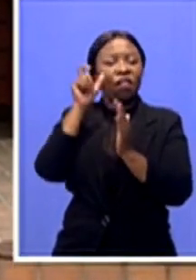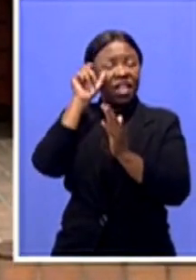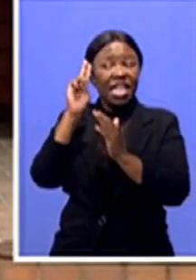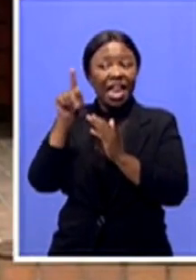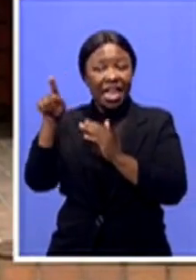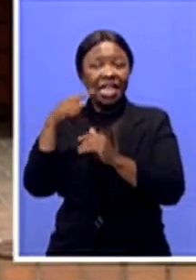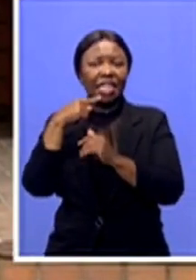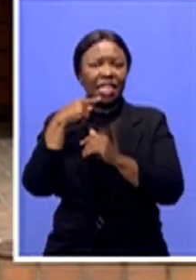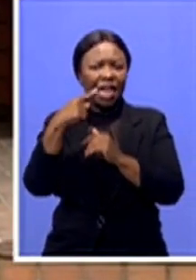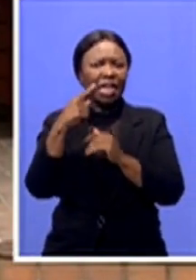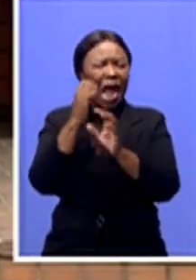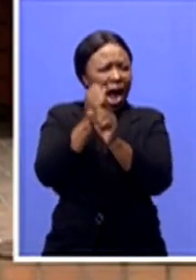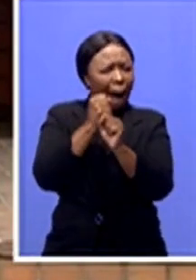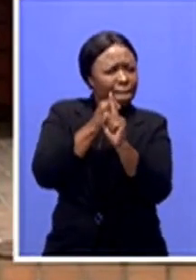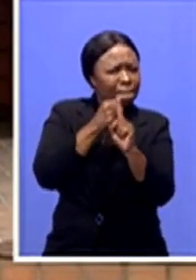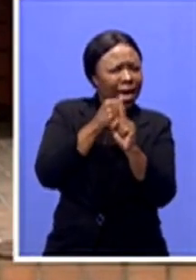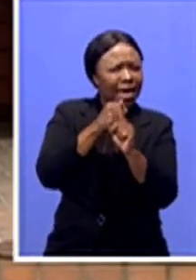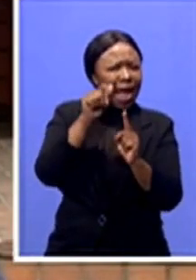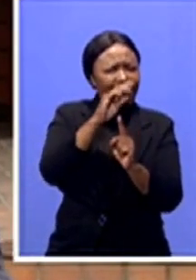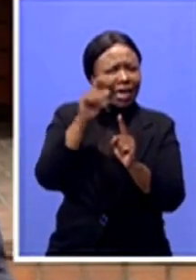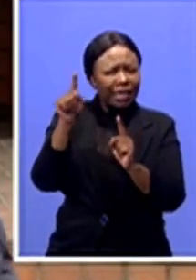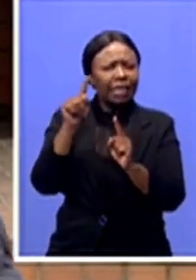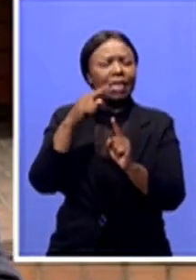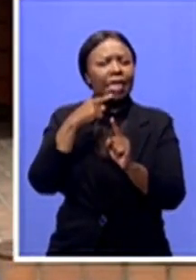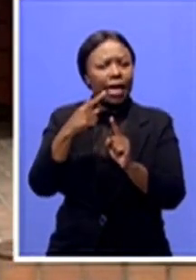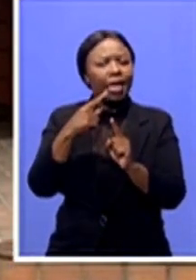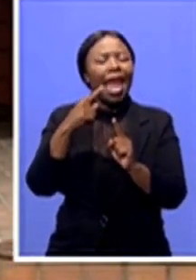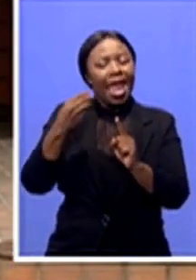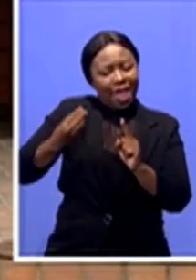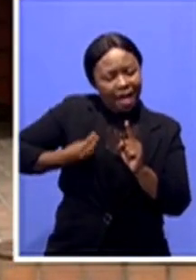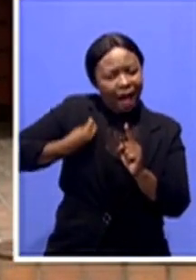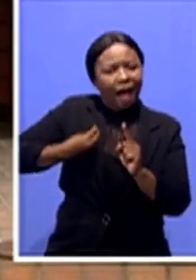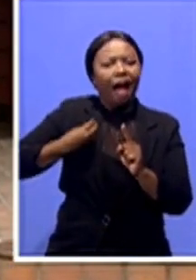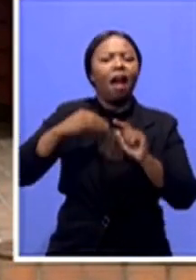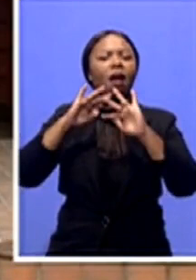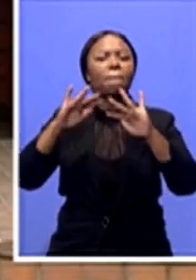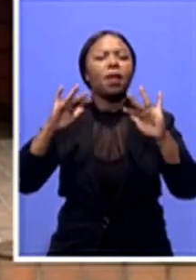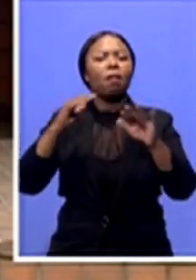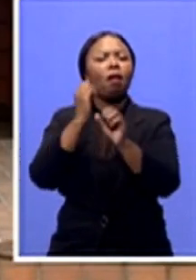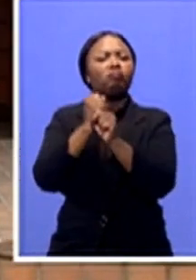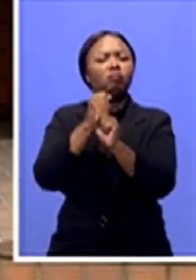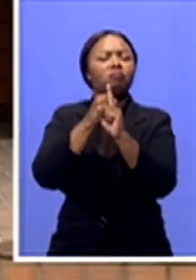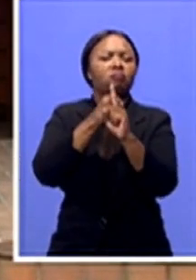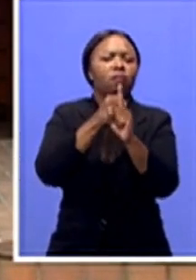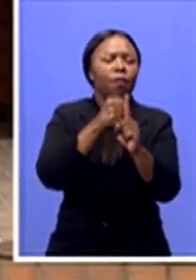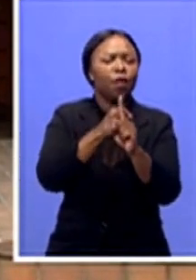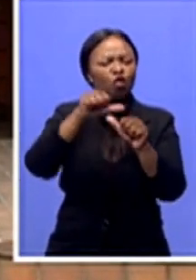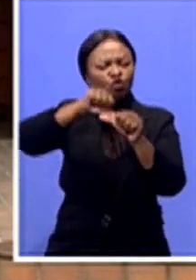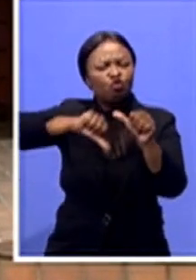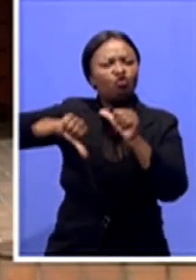must be led by young people of the African National Congress. They must be flooding social media spaces, as you've seen with